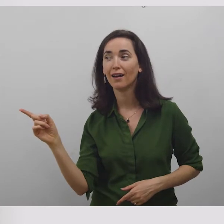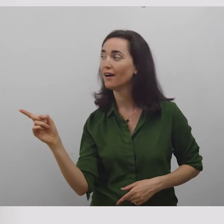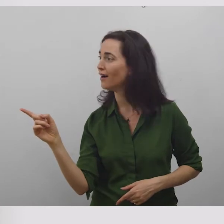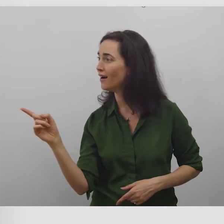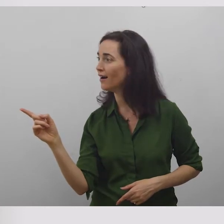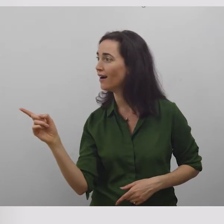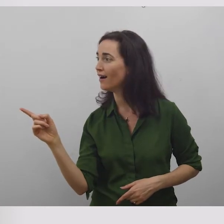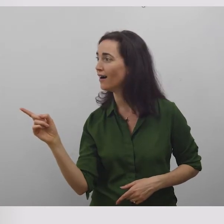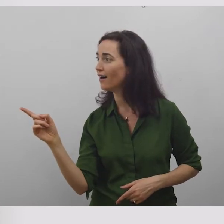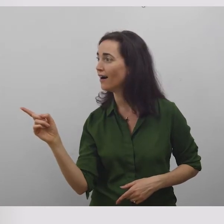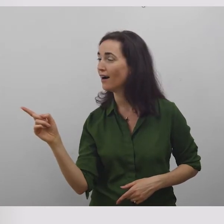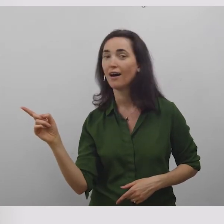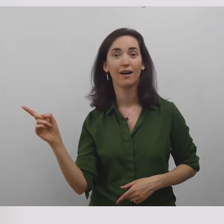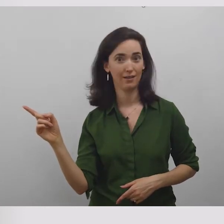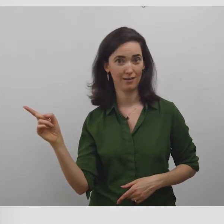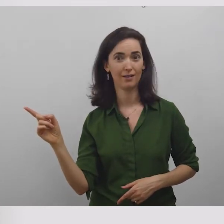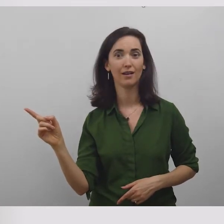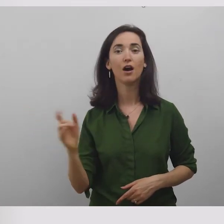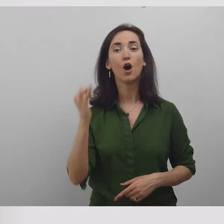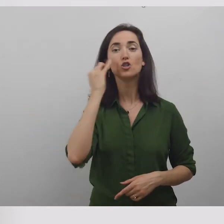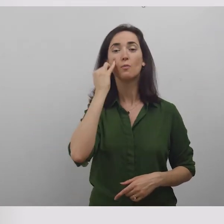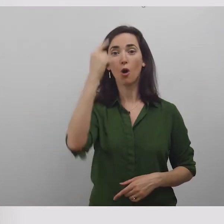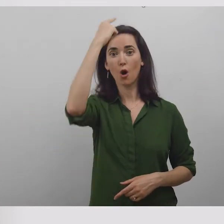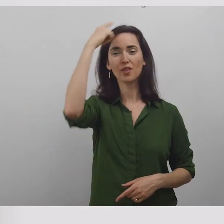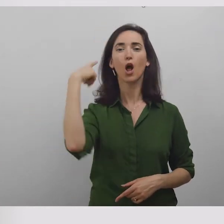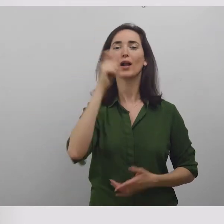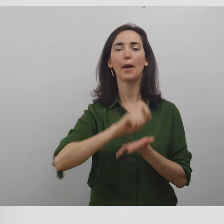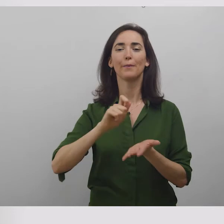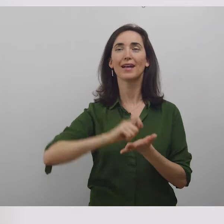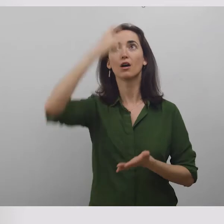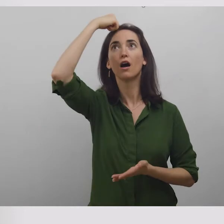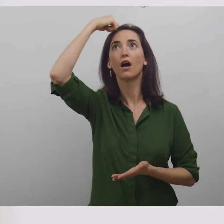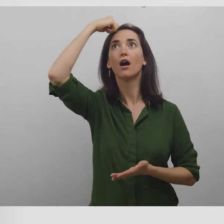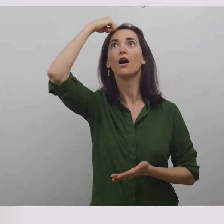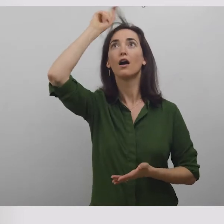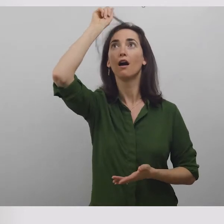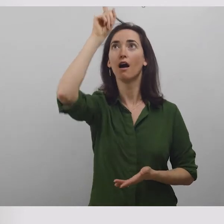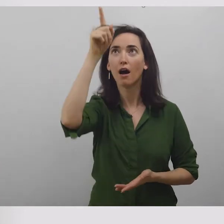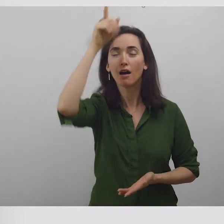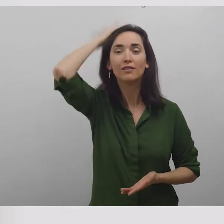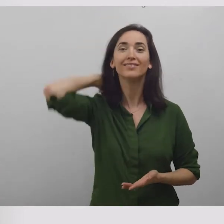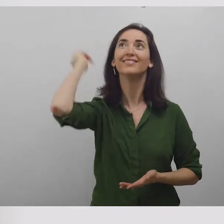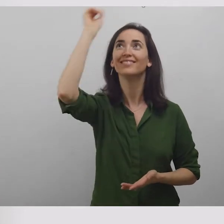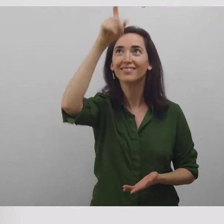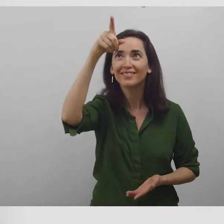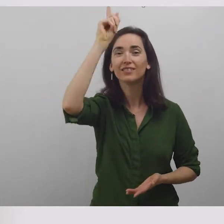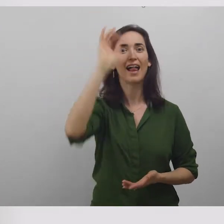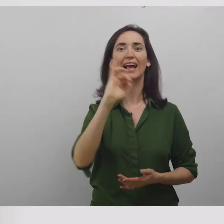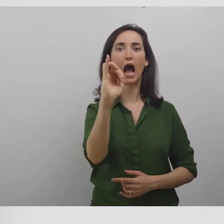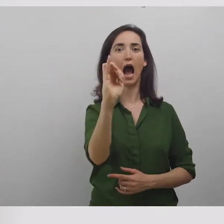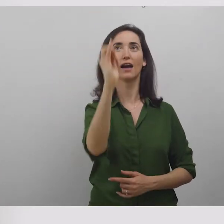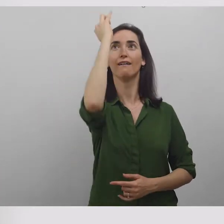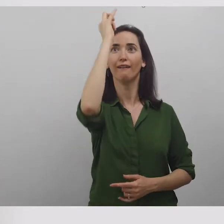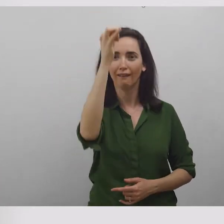B, C, D. If you're moving the top of your head, you can go back and forth, like you're